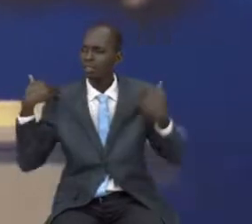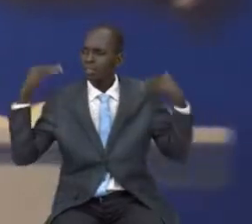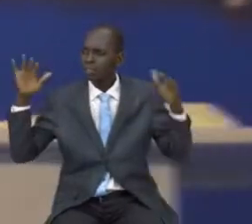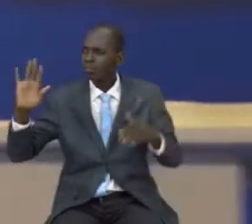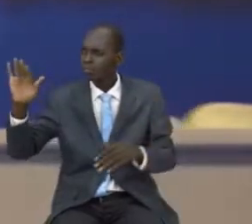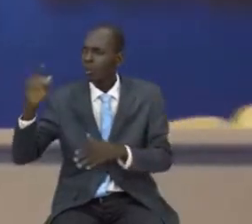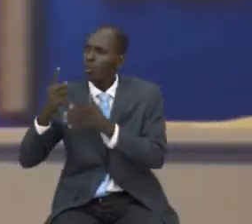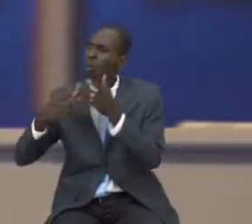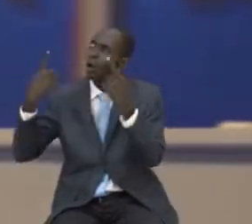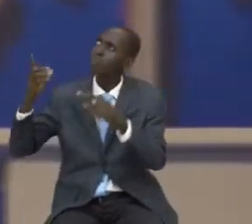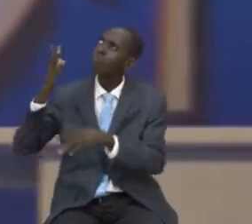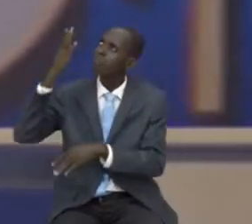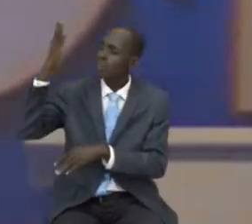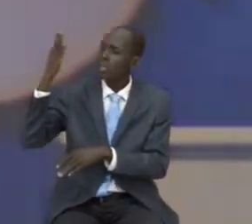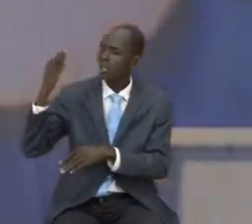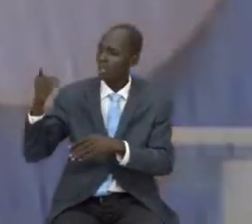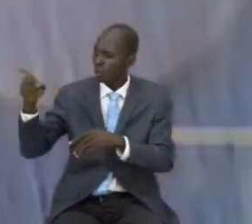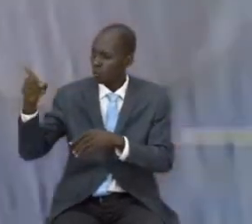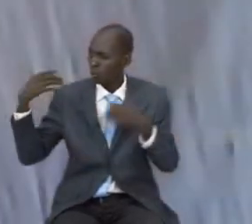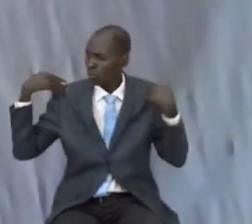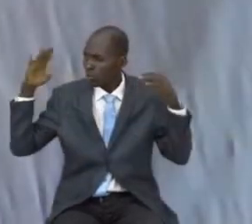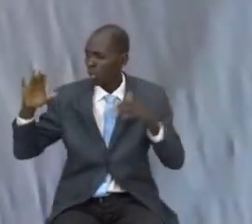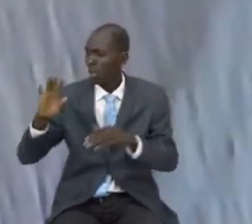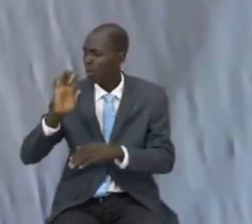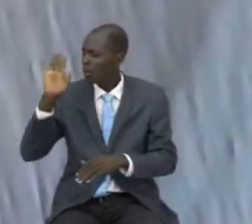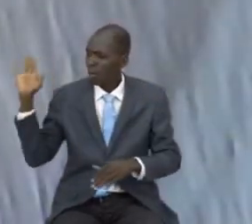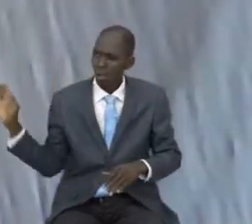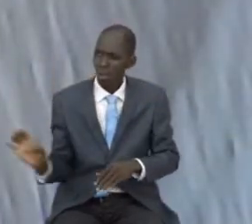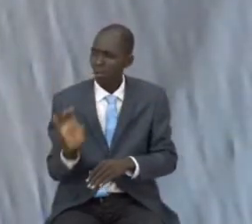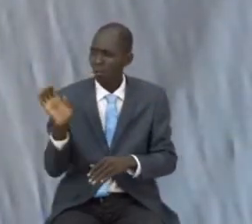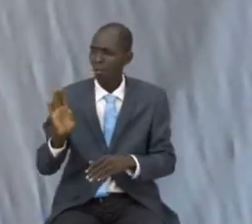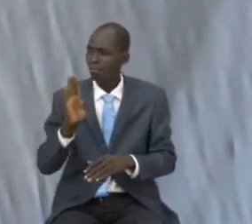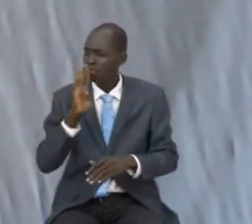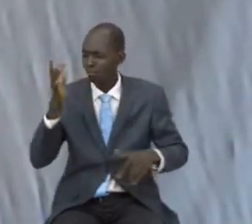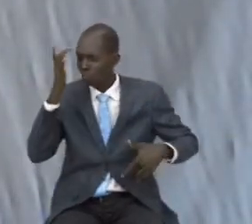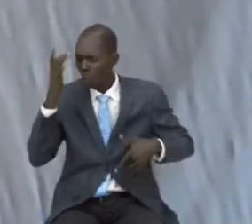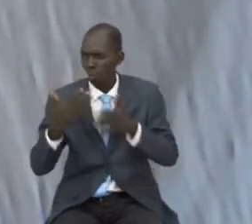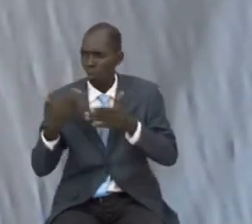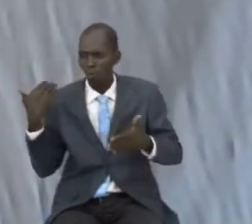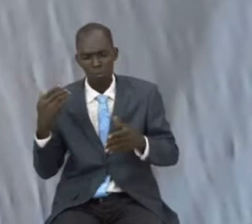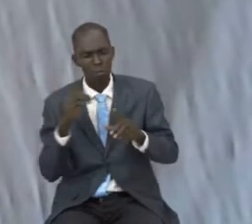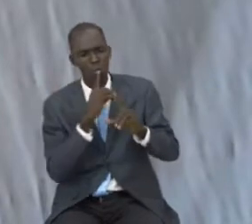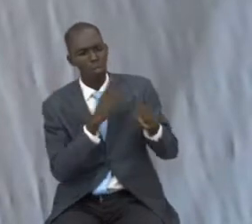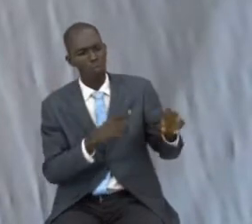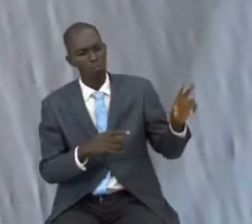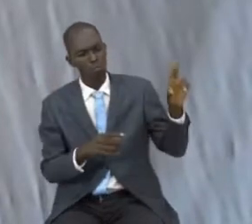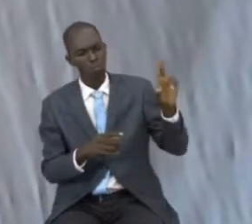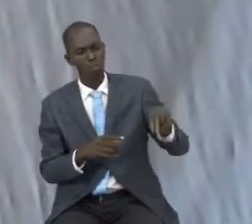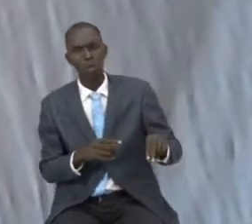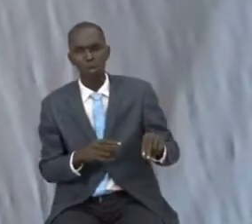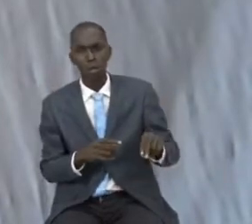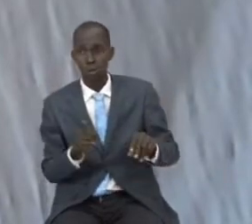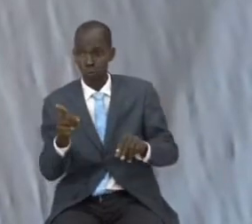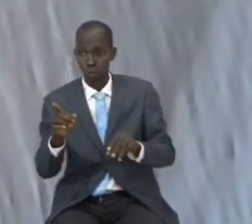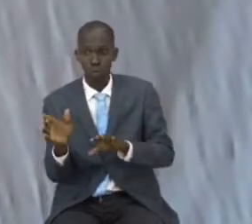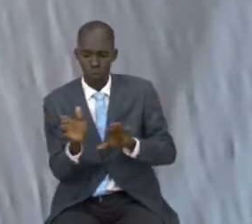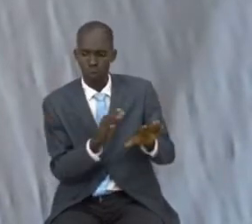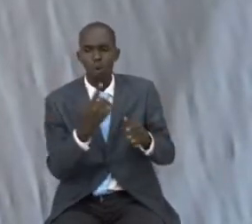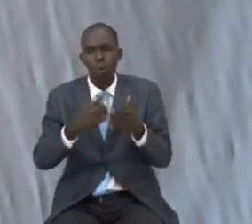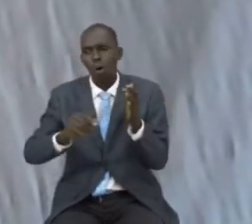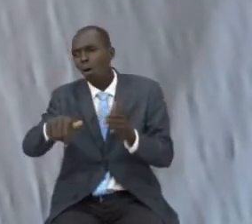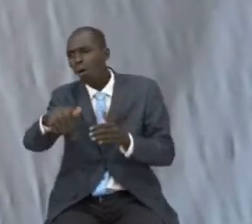heaven. Have you ever been sick as an angel? Never. How about the other angels in